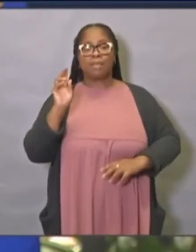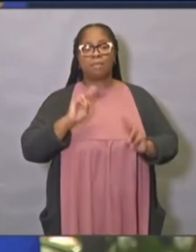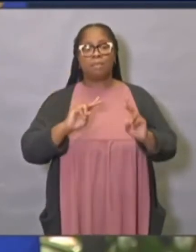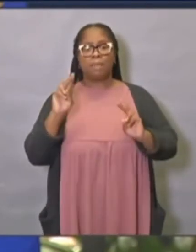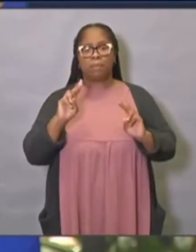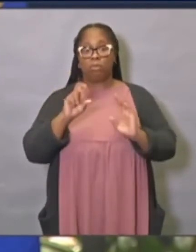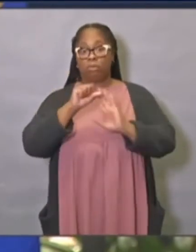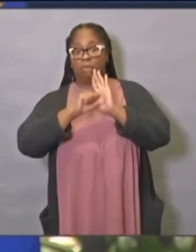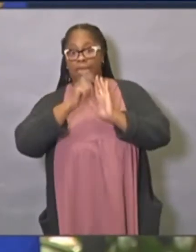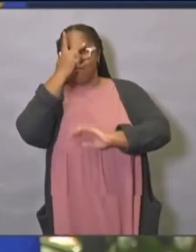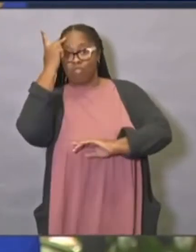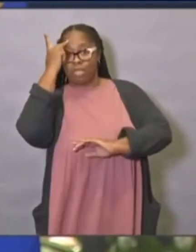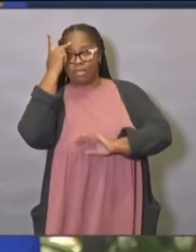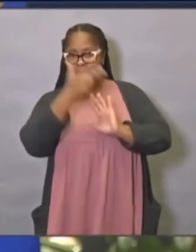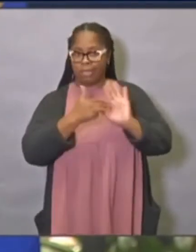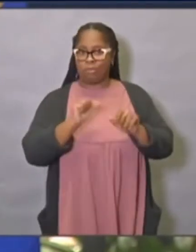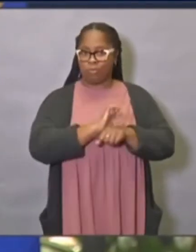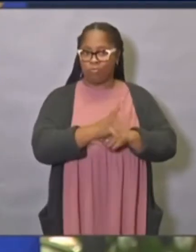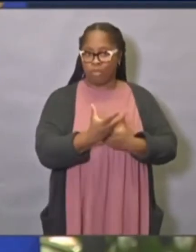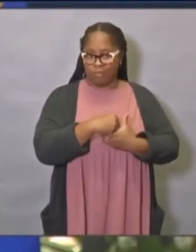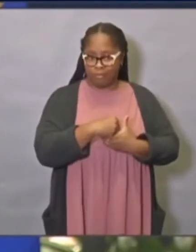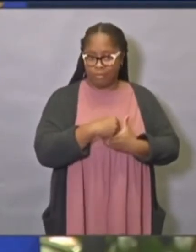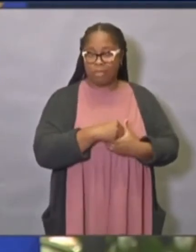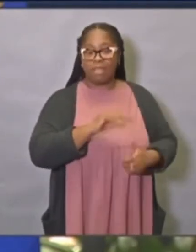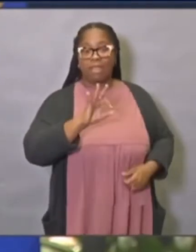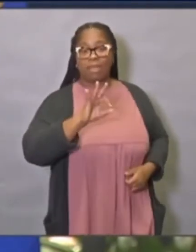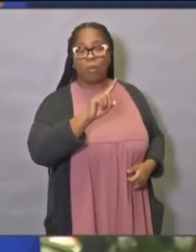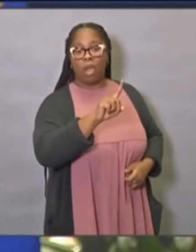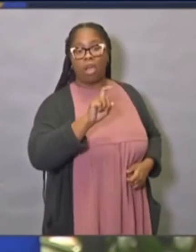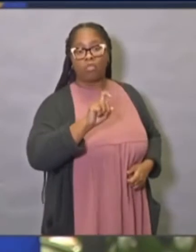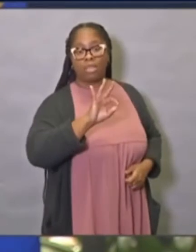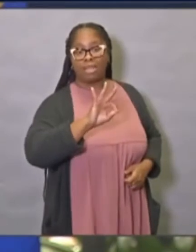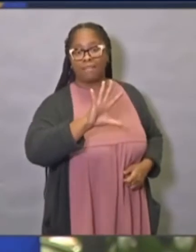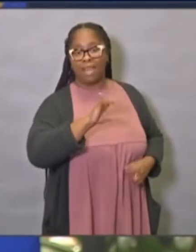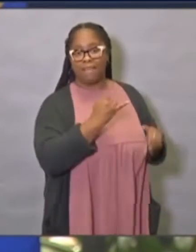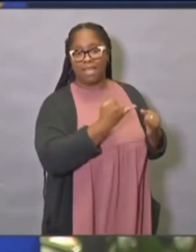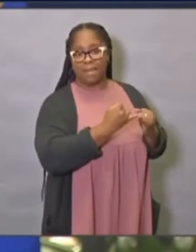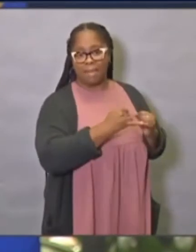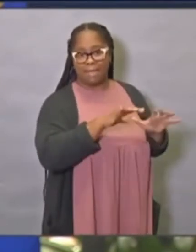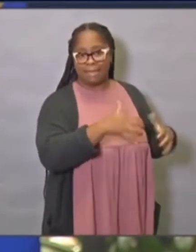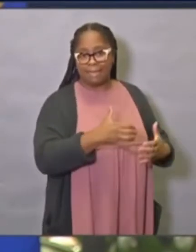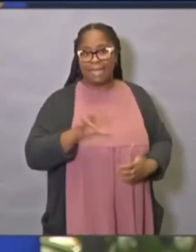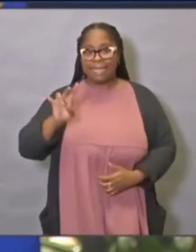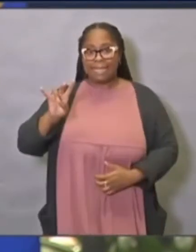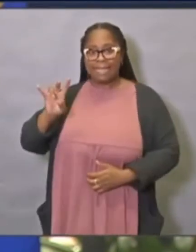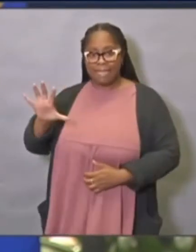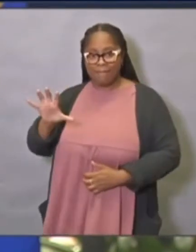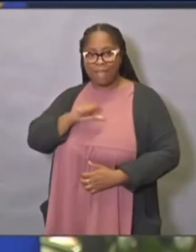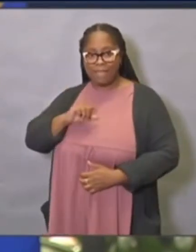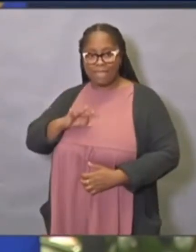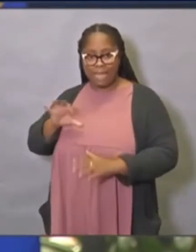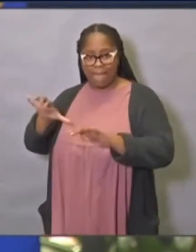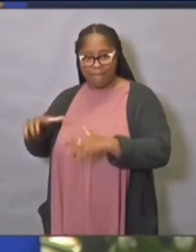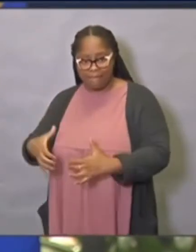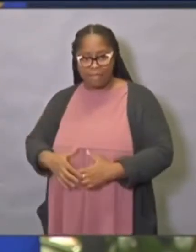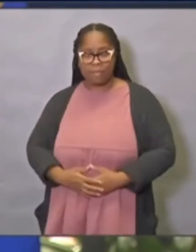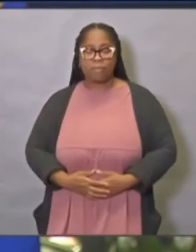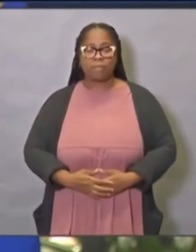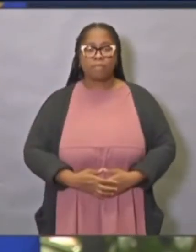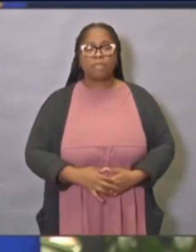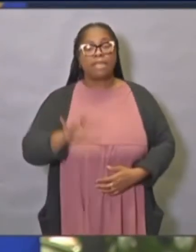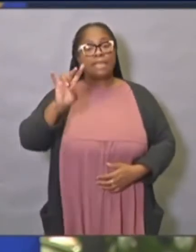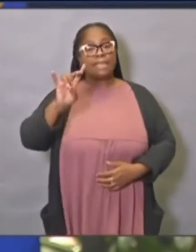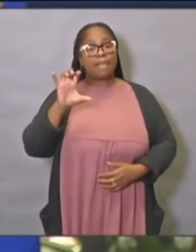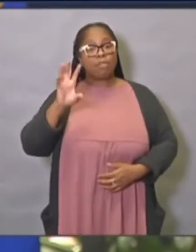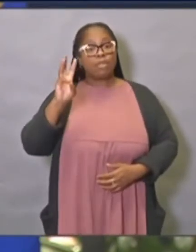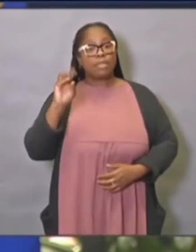state prison, 195 among people who are incarcerated, and 75 among staff. And there are